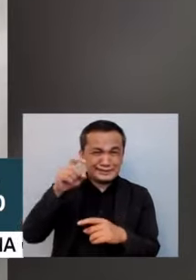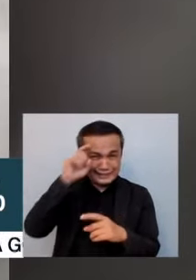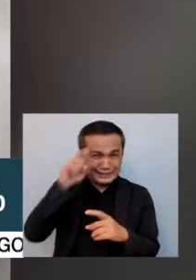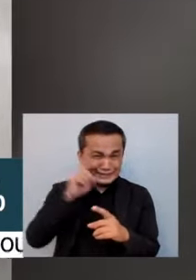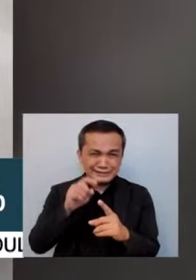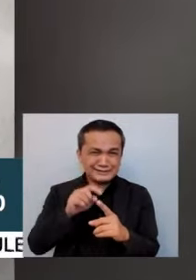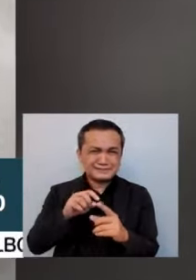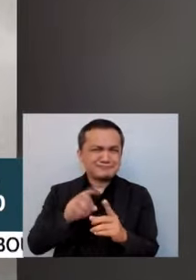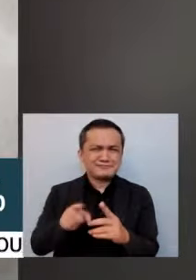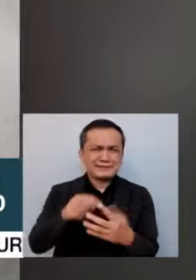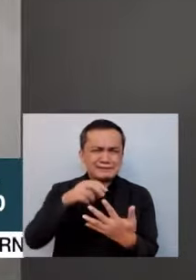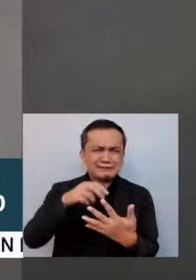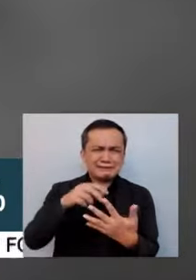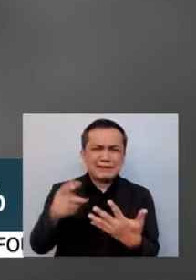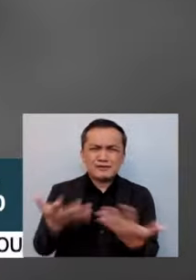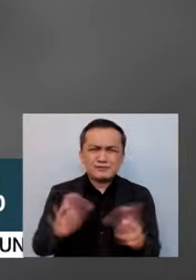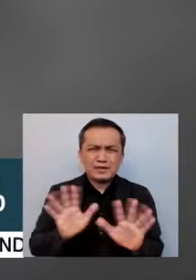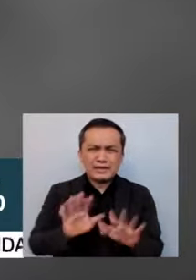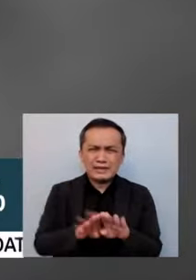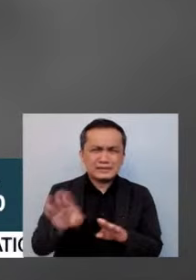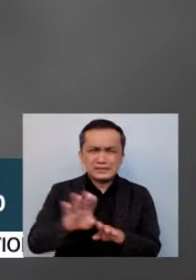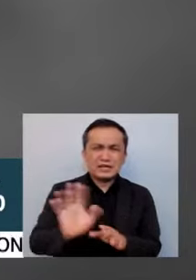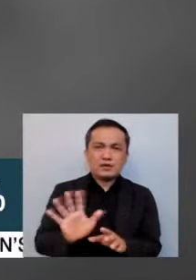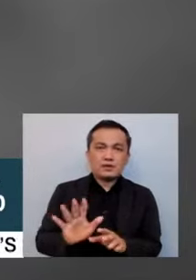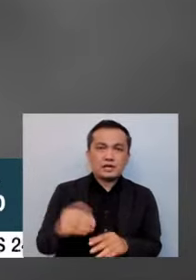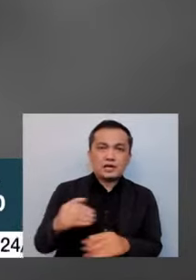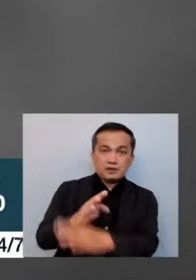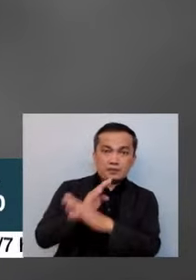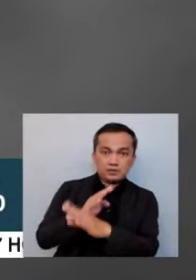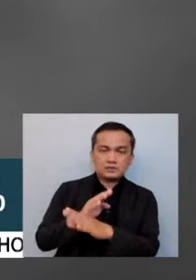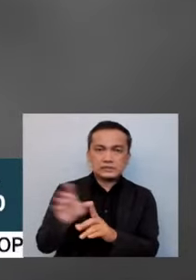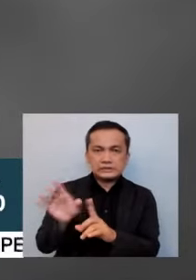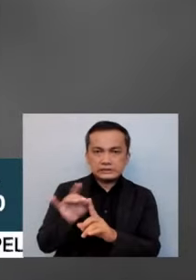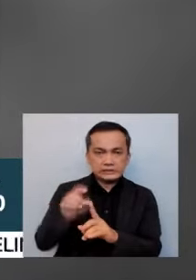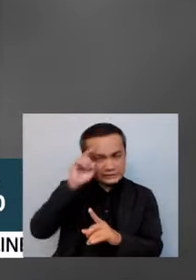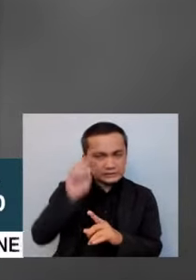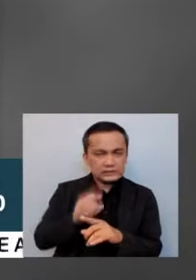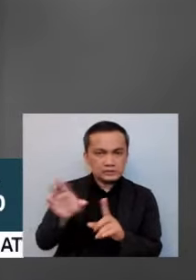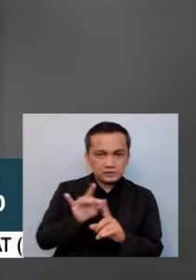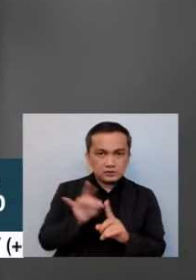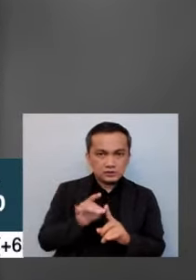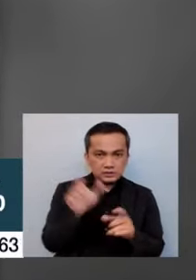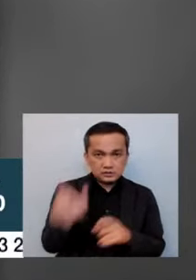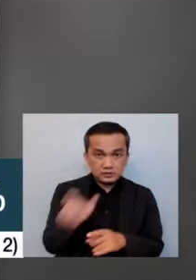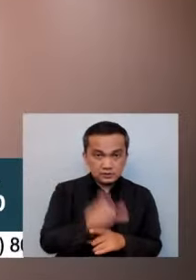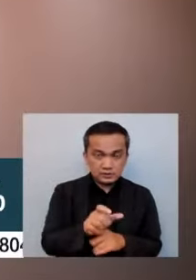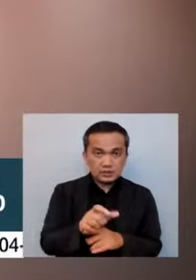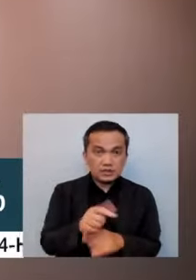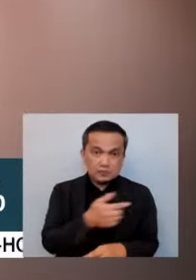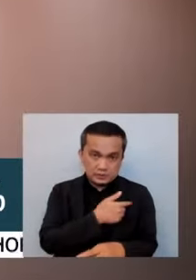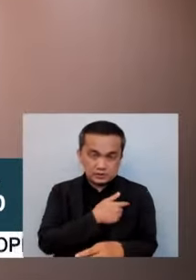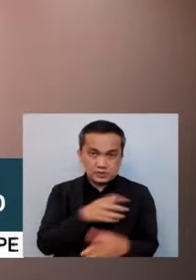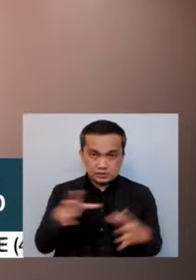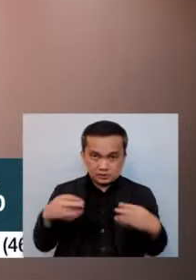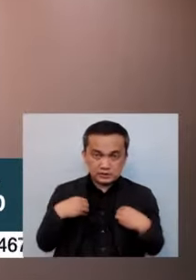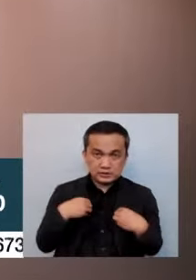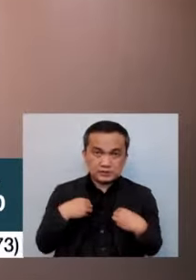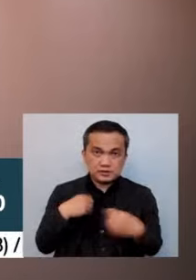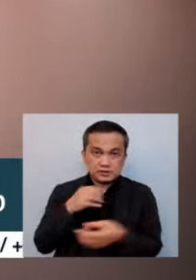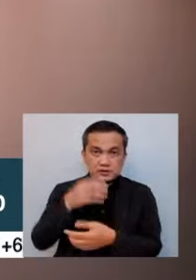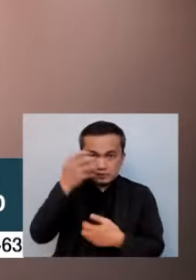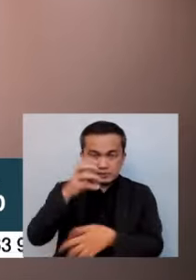sexual contact is not the only way to transmit the virus. Should individuals receive a vaccine against monkeypox, Lewis says they need to wait